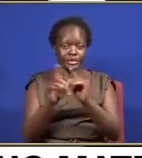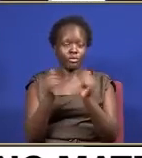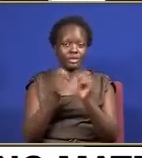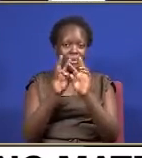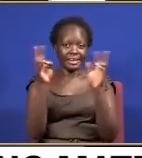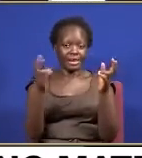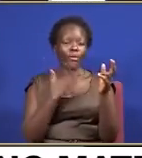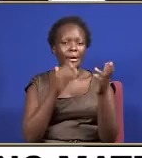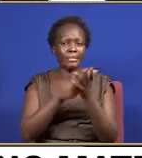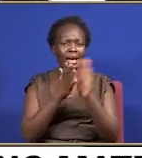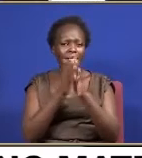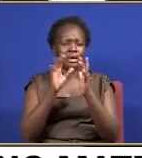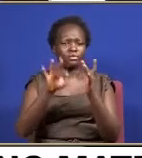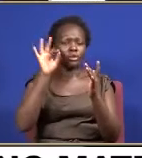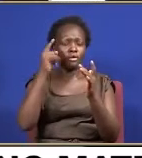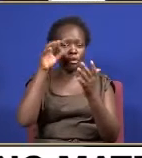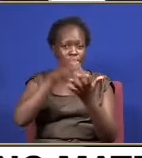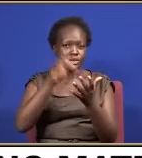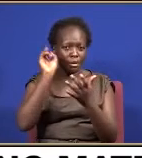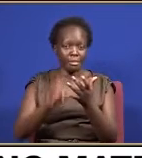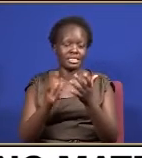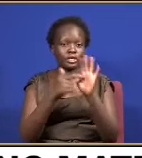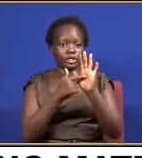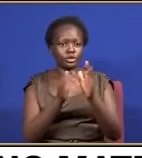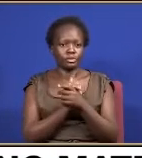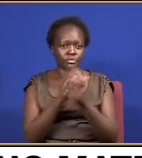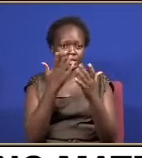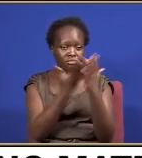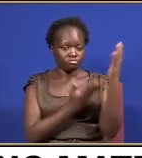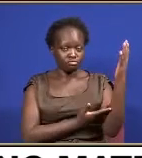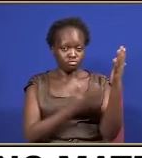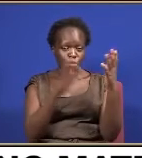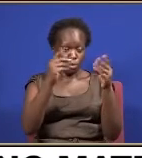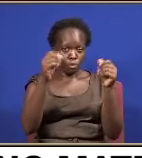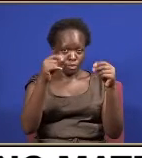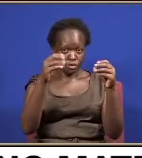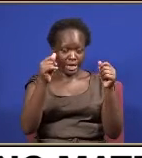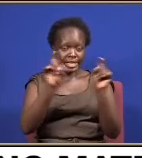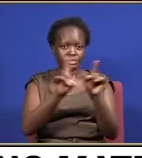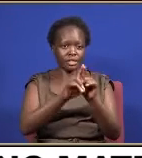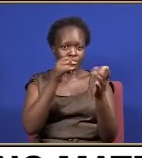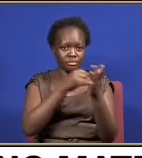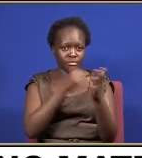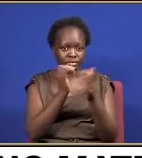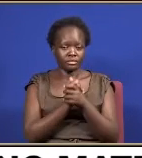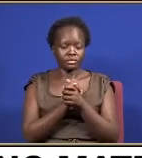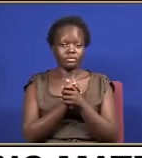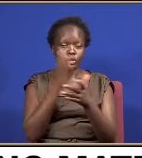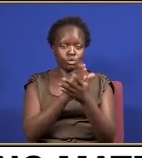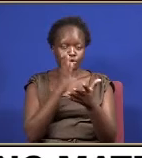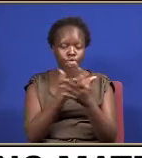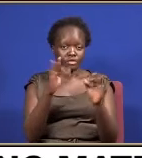one to be considered for the position, one must demonstrate certain qualifications, which among them include fidelity to the Constitution of